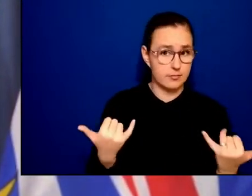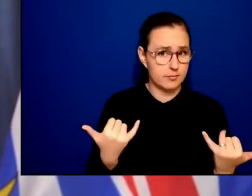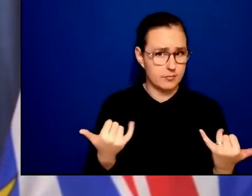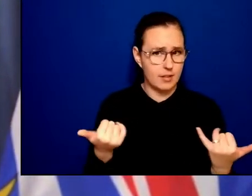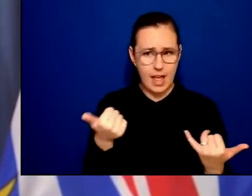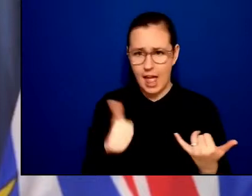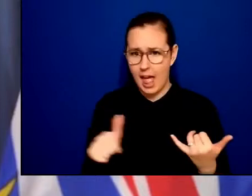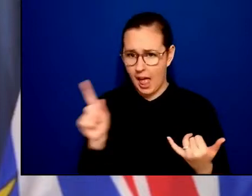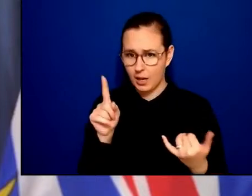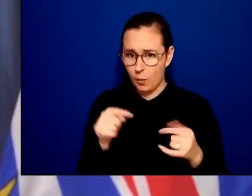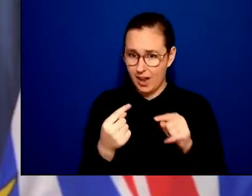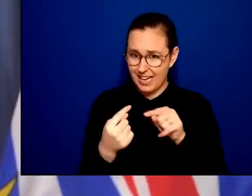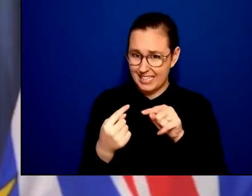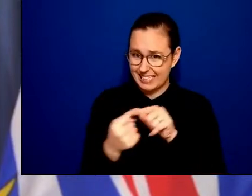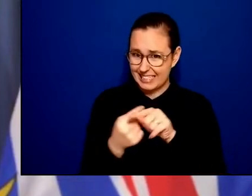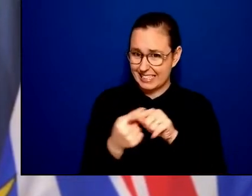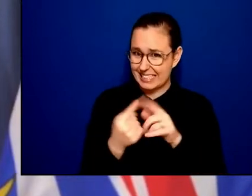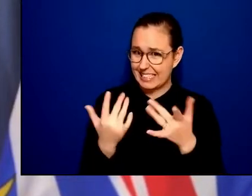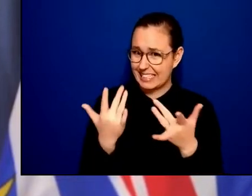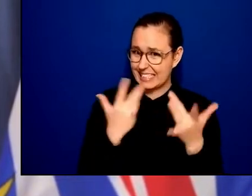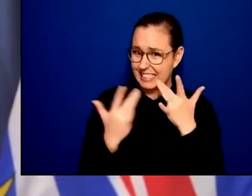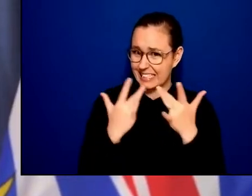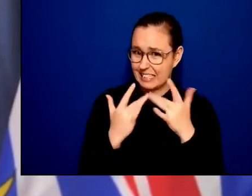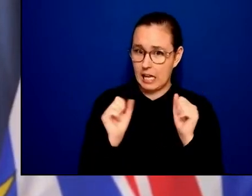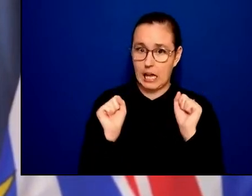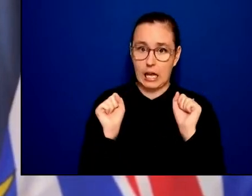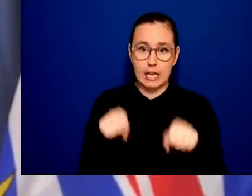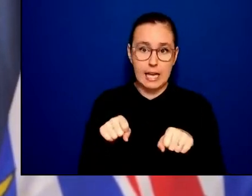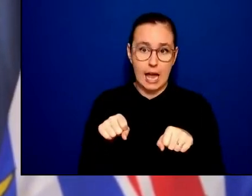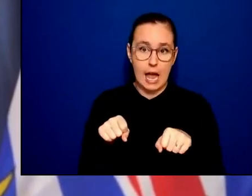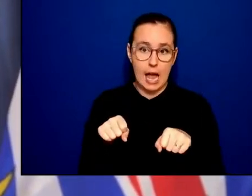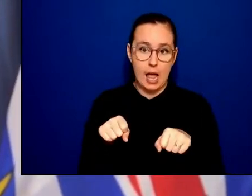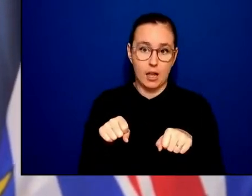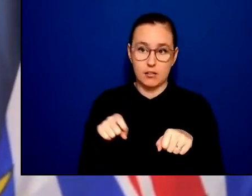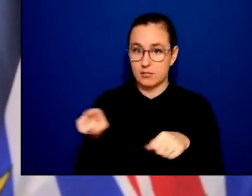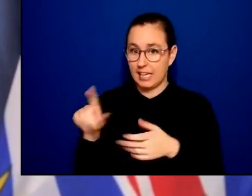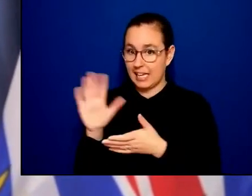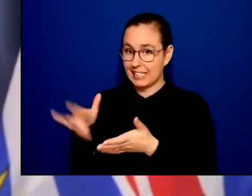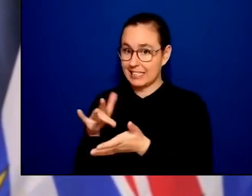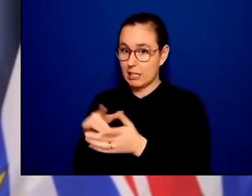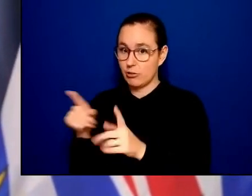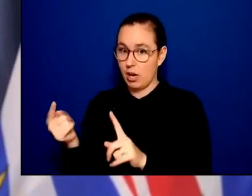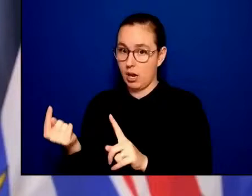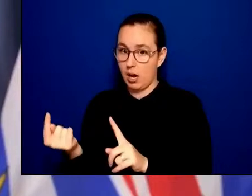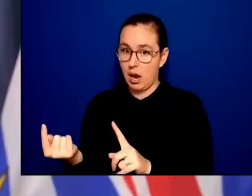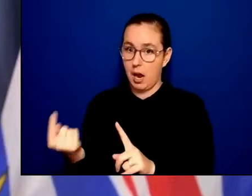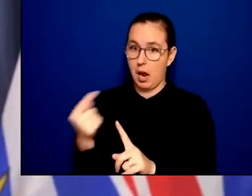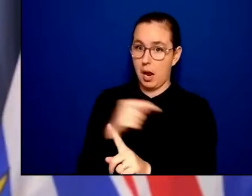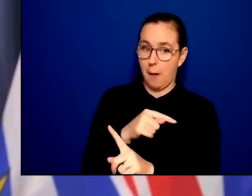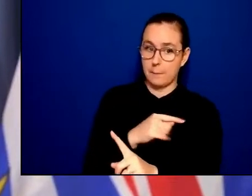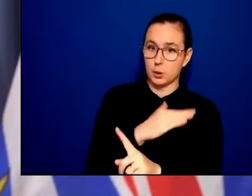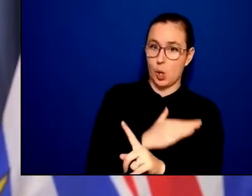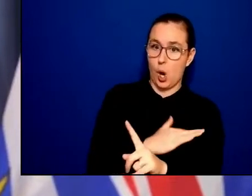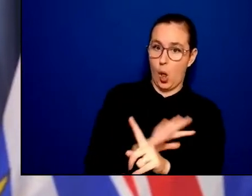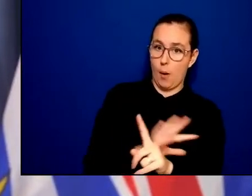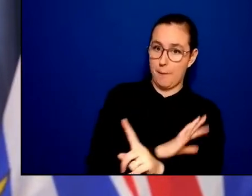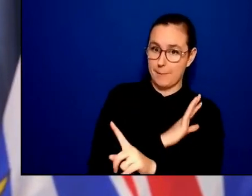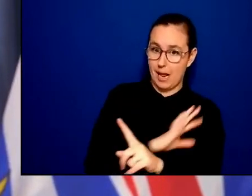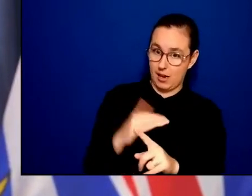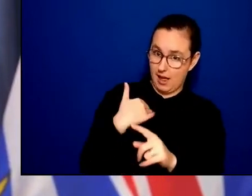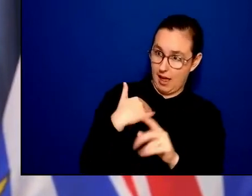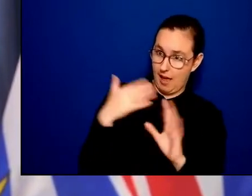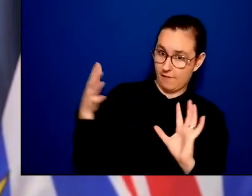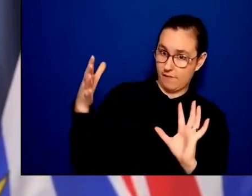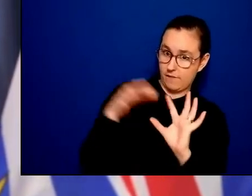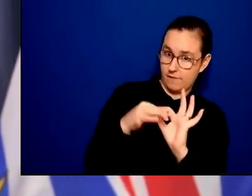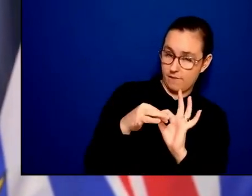Thank you for the question. That's why the focus is on Highway 3 right now. We think that's the most viable route to reopen.